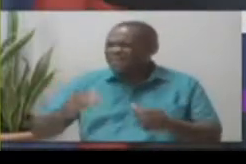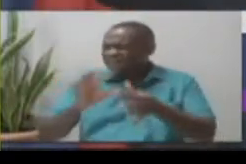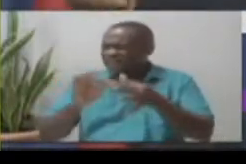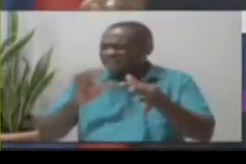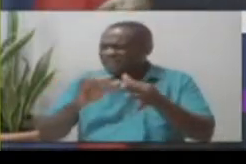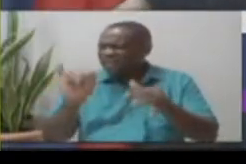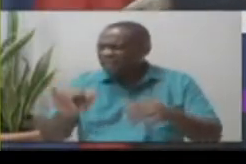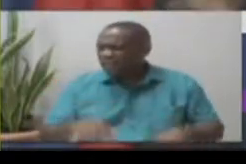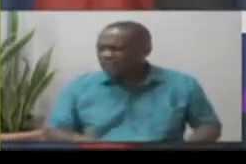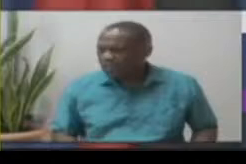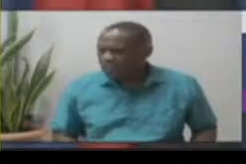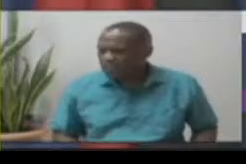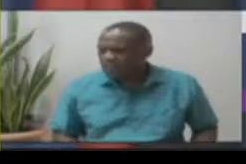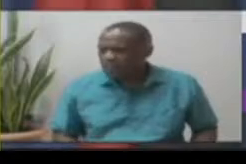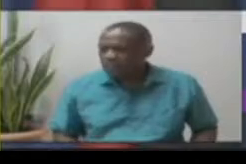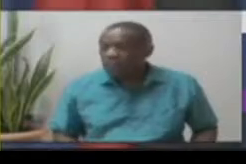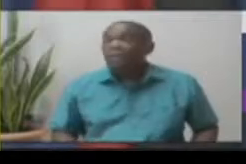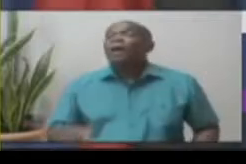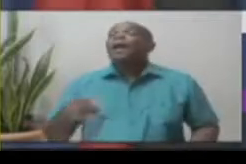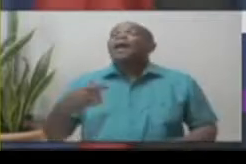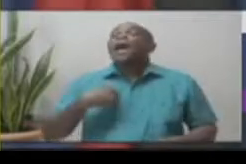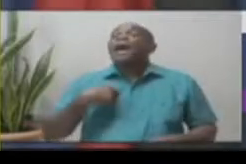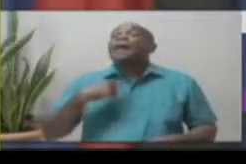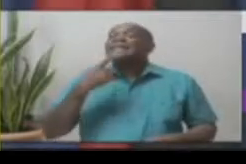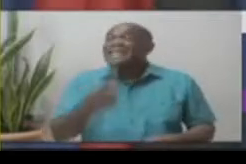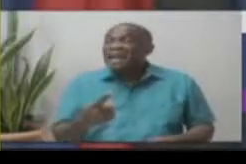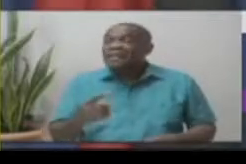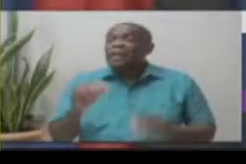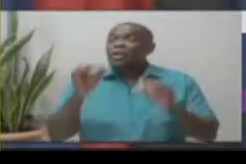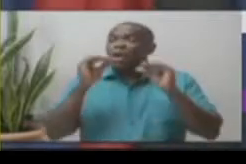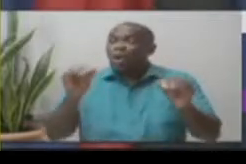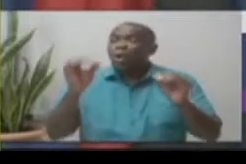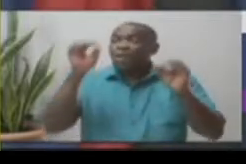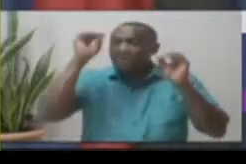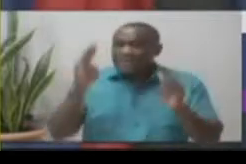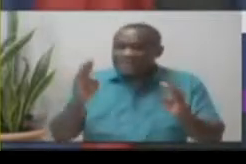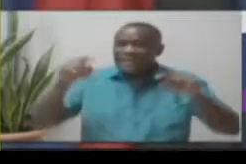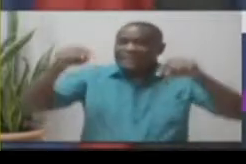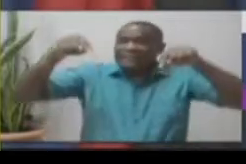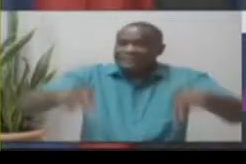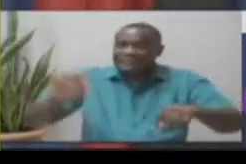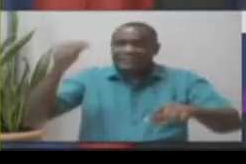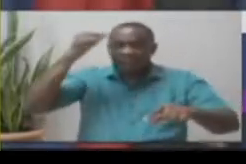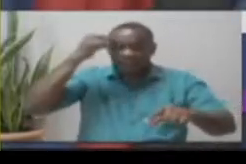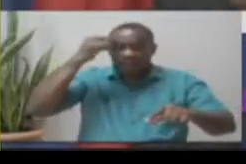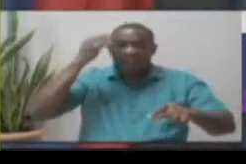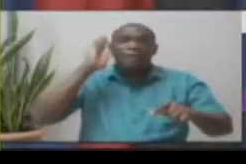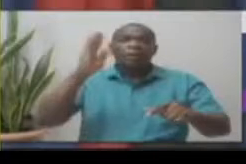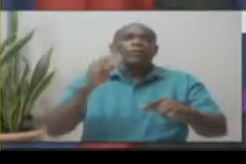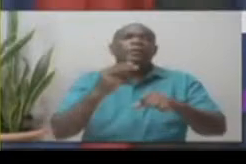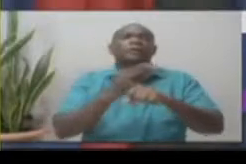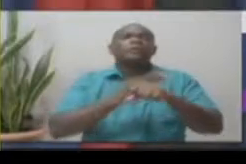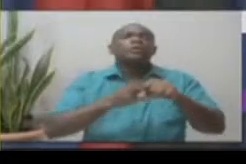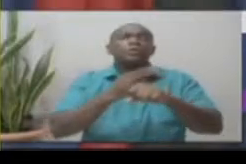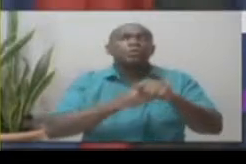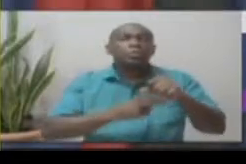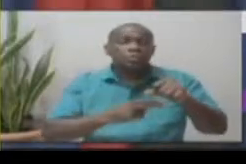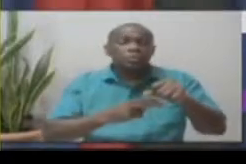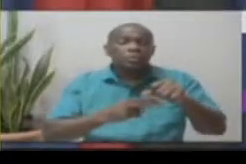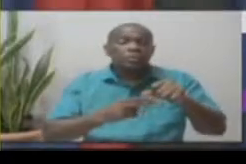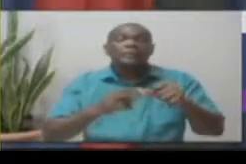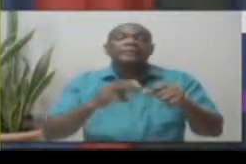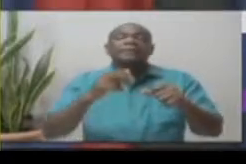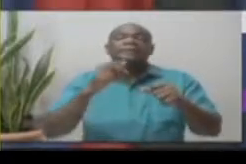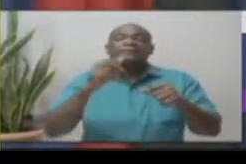in this government would be using taxpayers' money to buy a luxury vehicle for the minister to use. And the